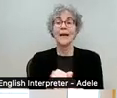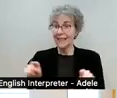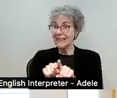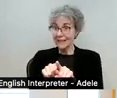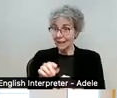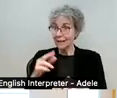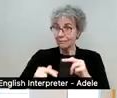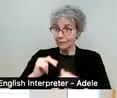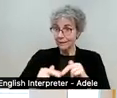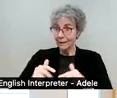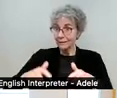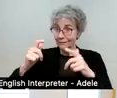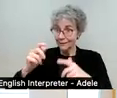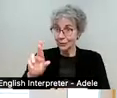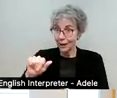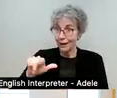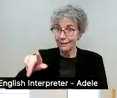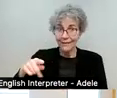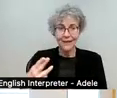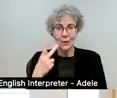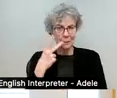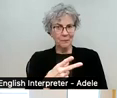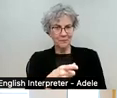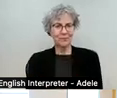in the same building there that Ralph is in.